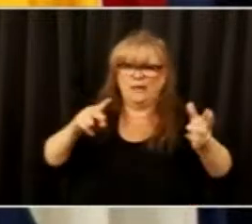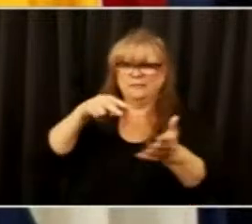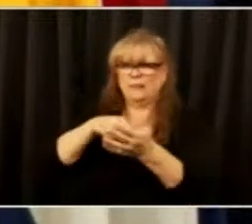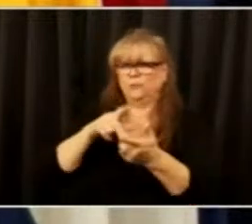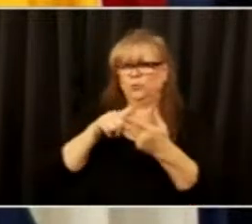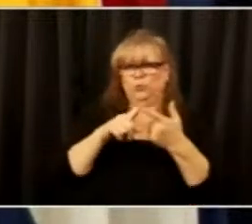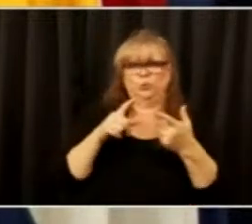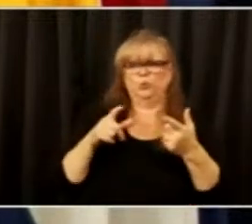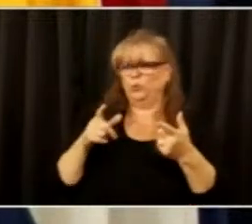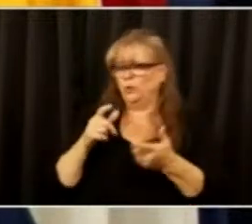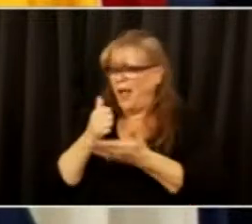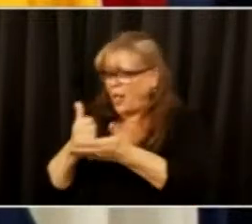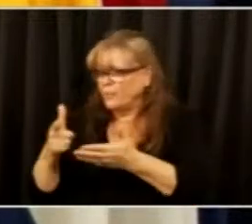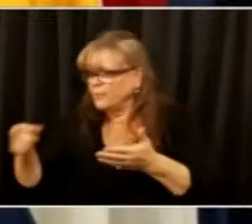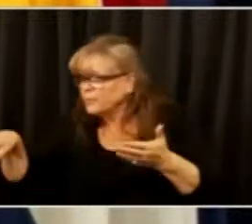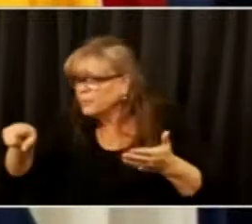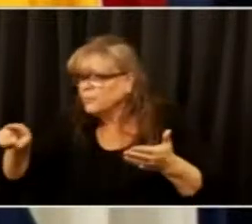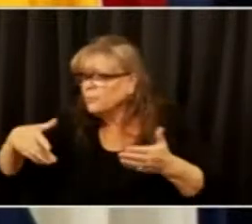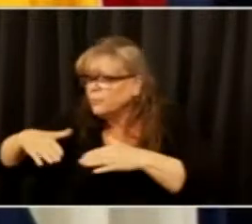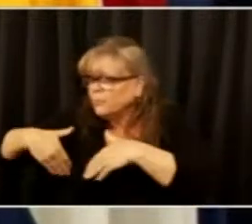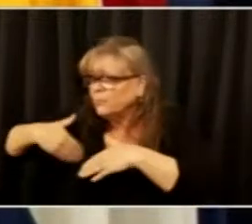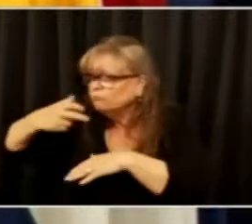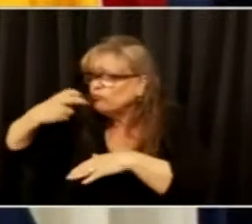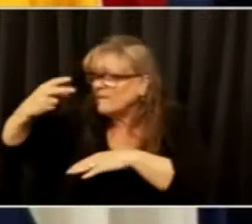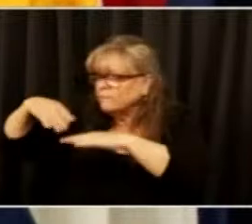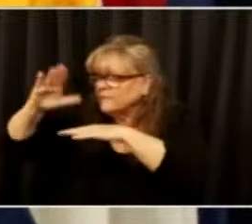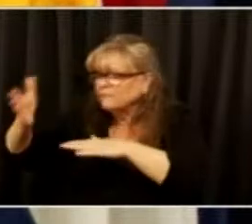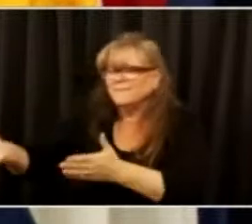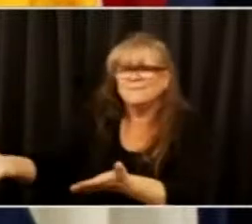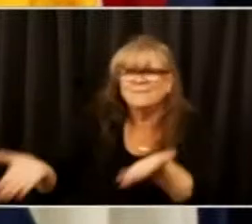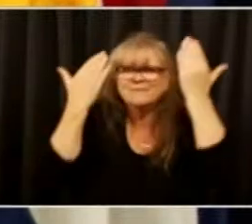doses on wheels. We're partnering with community health clinics.